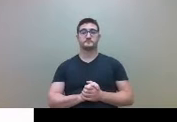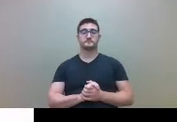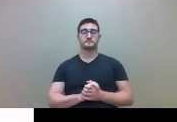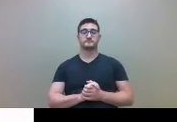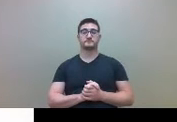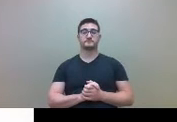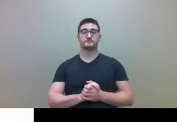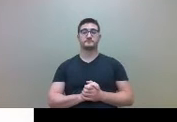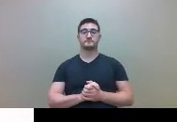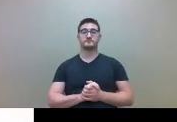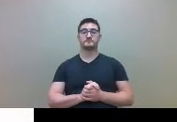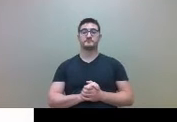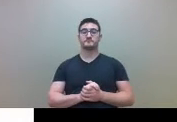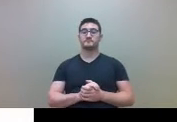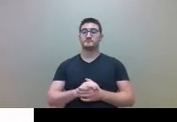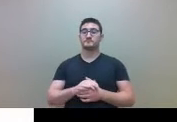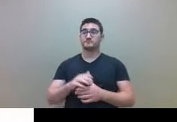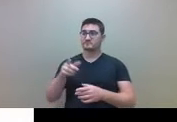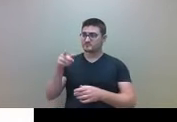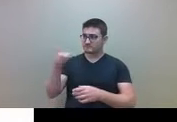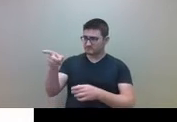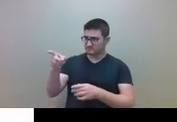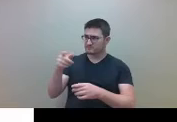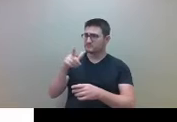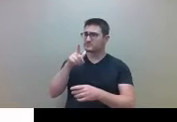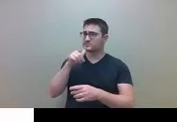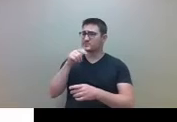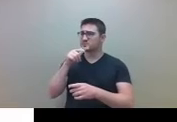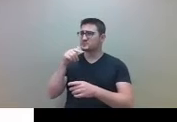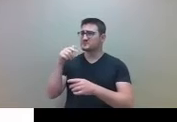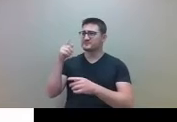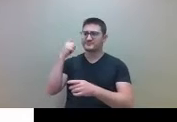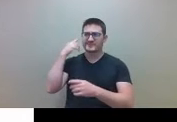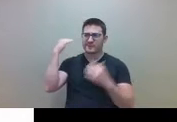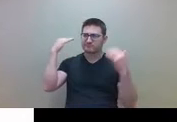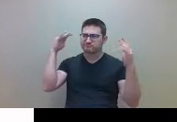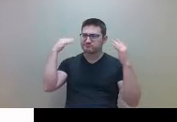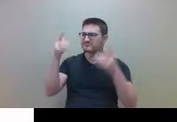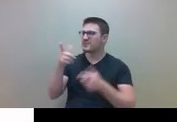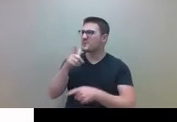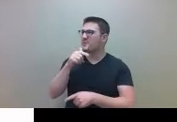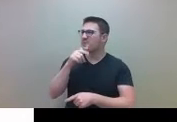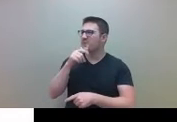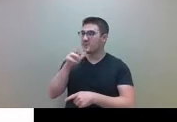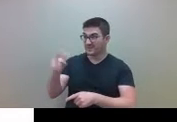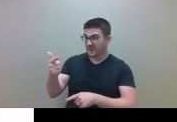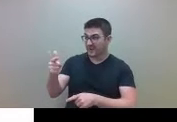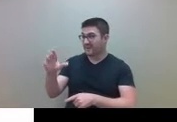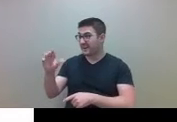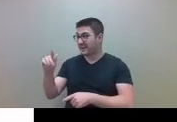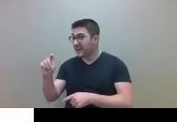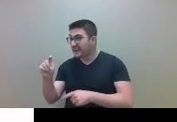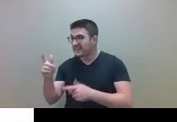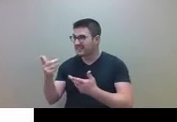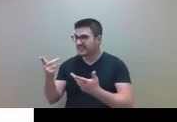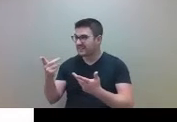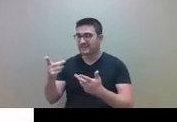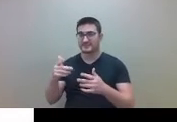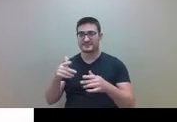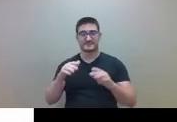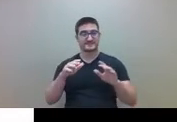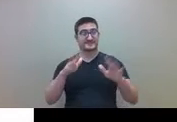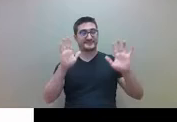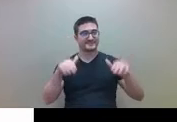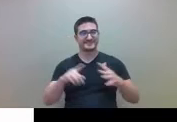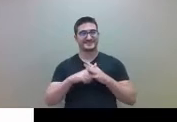Anna, were those dogs making noise? Yes. They made Since we started, we knew it. Already